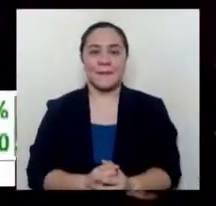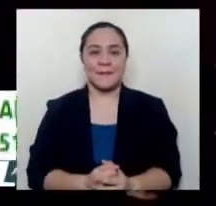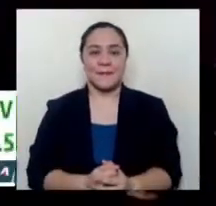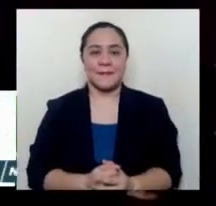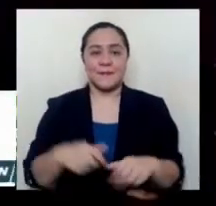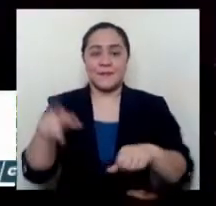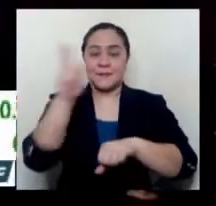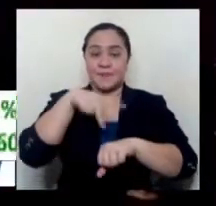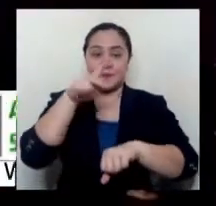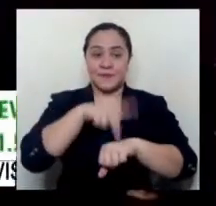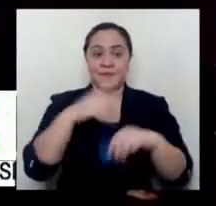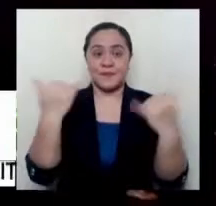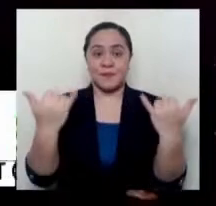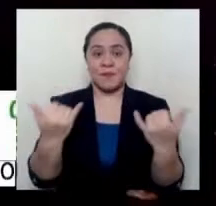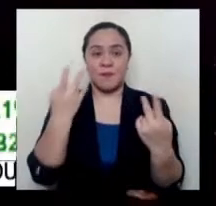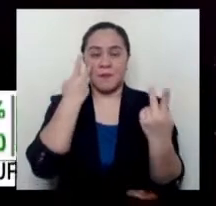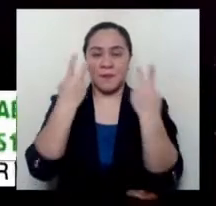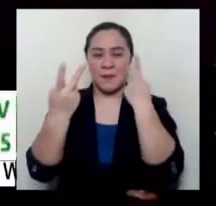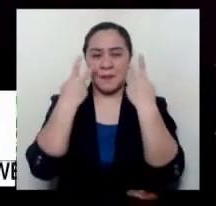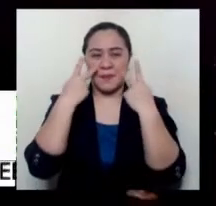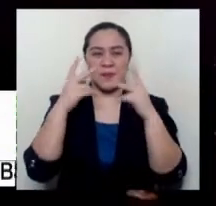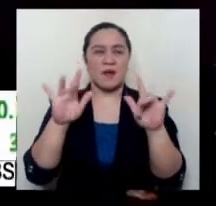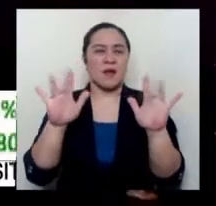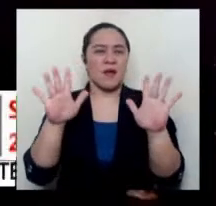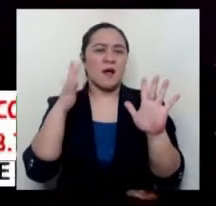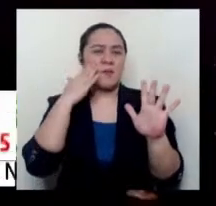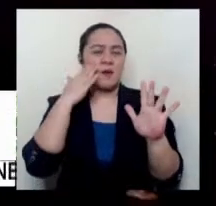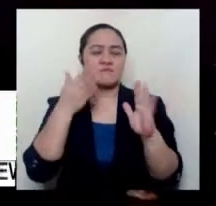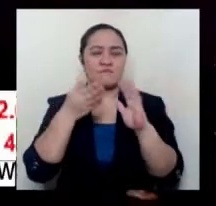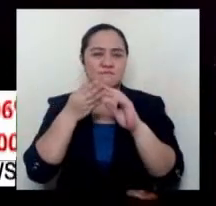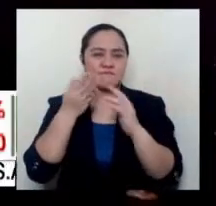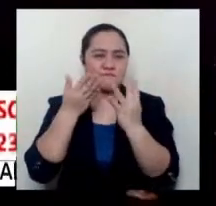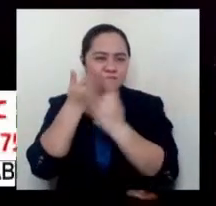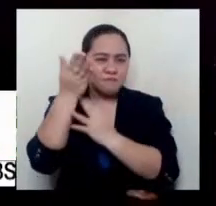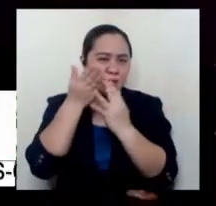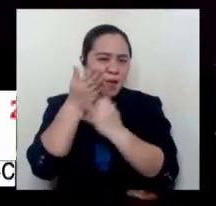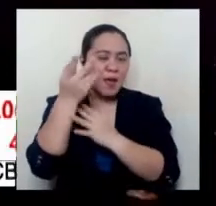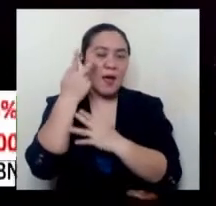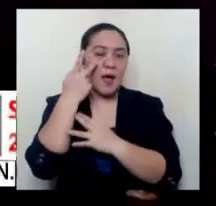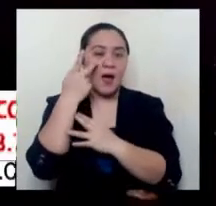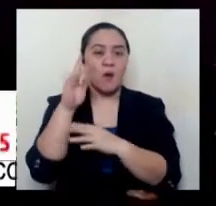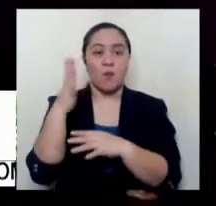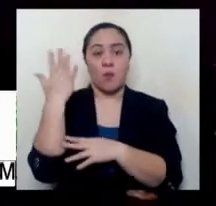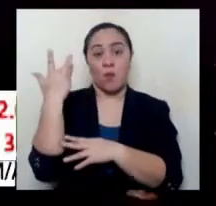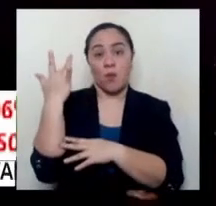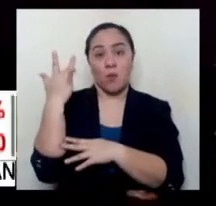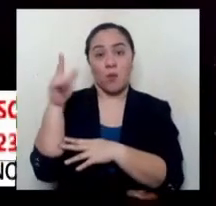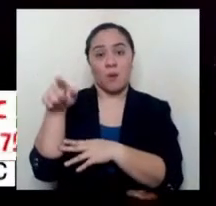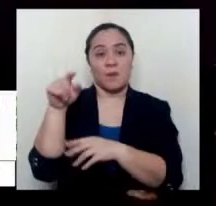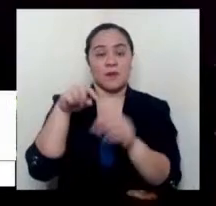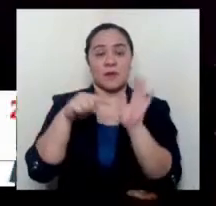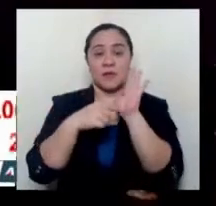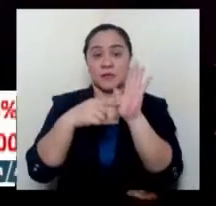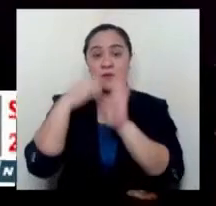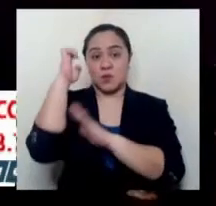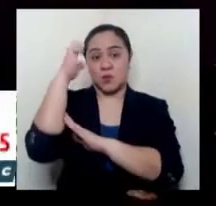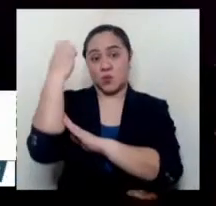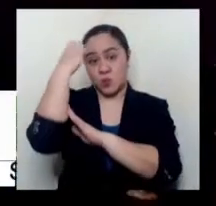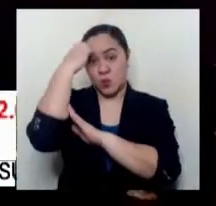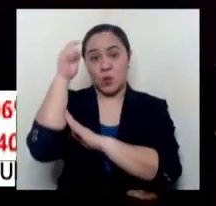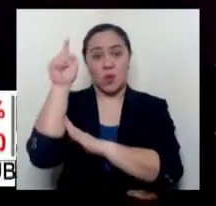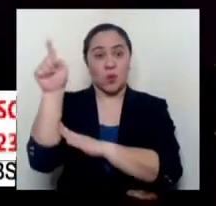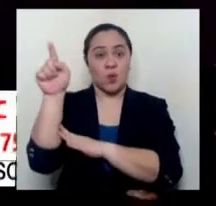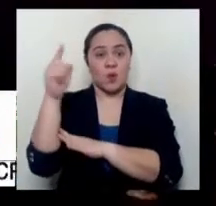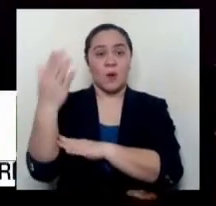Even as the Philippines is now seeing a light at the end of the tunnel, it may be worth to take heed of the example from Europe, which is back at